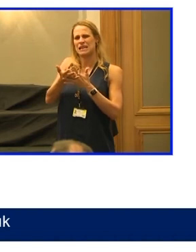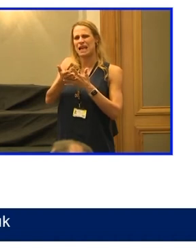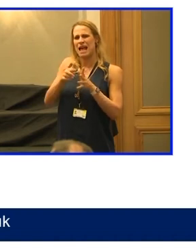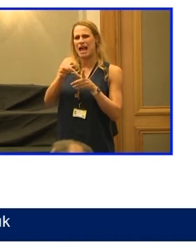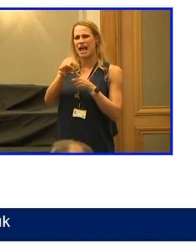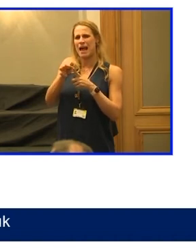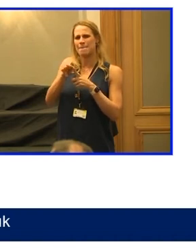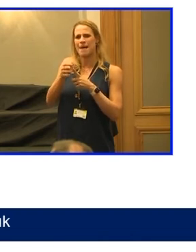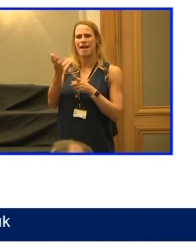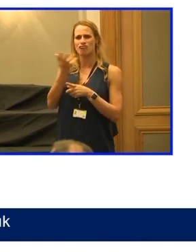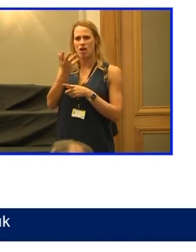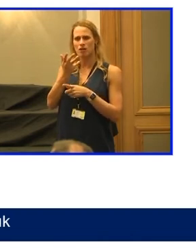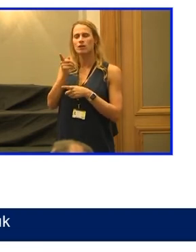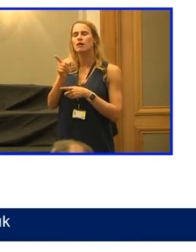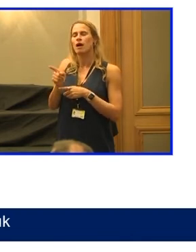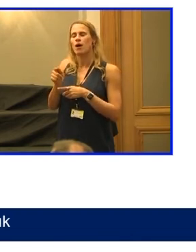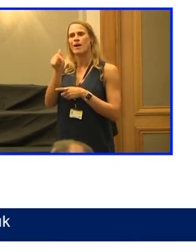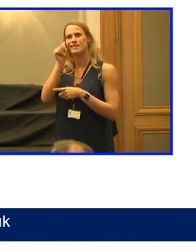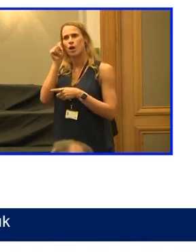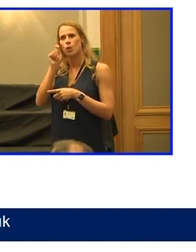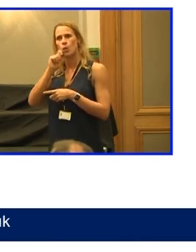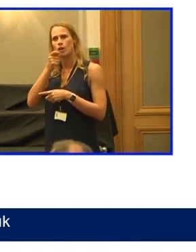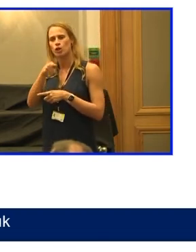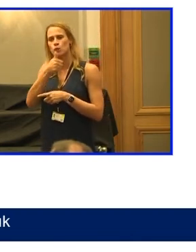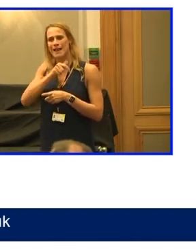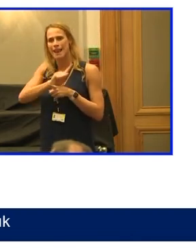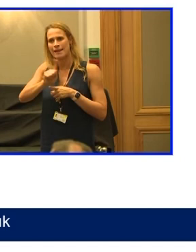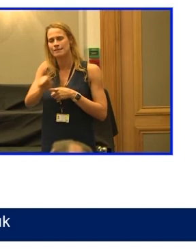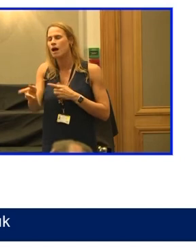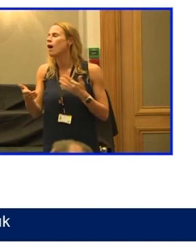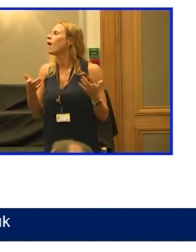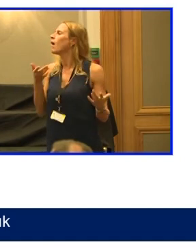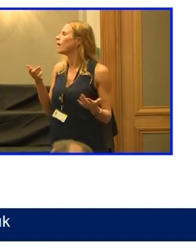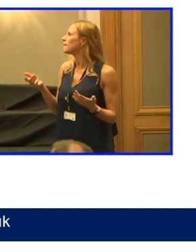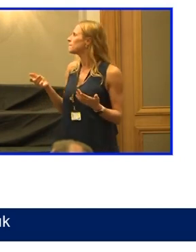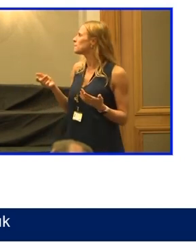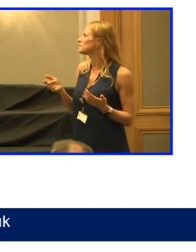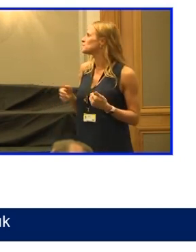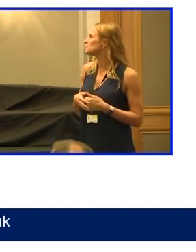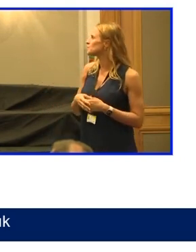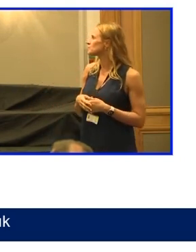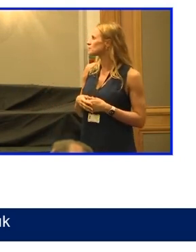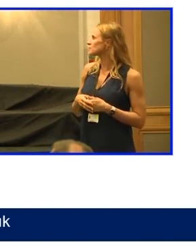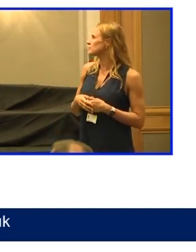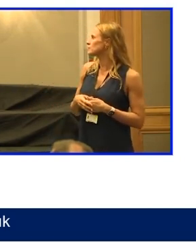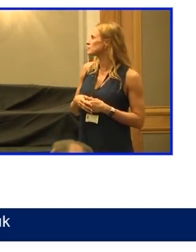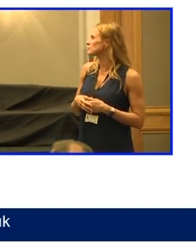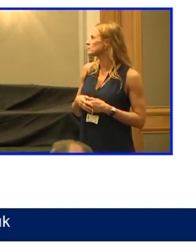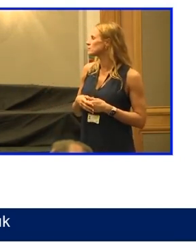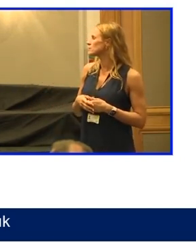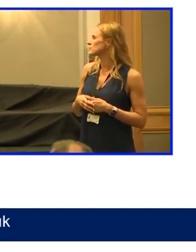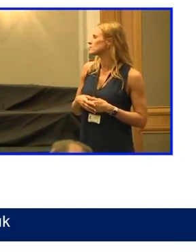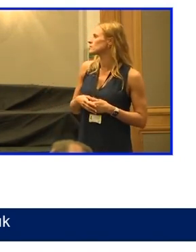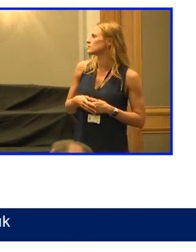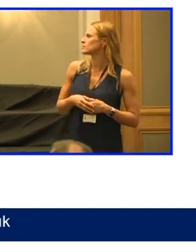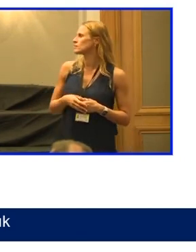service I'd like to come back to. Blind square, clue, Navi lens, Seeing AI. And that's the first app. Now, we have heard of this, and